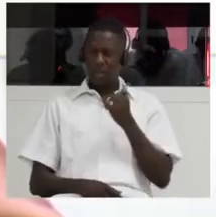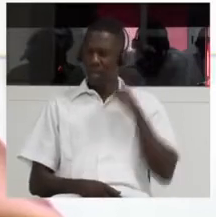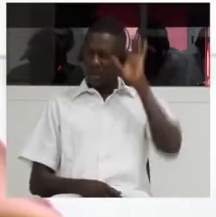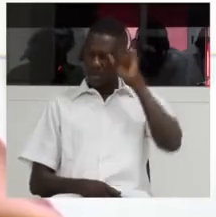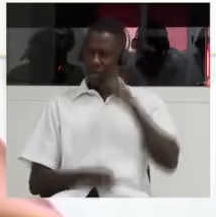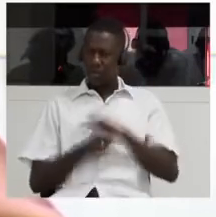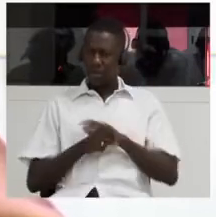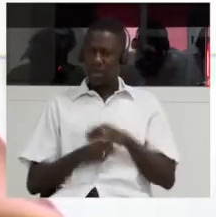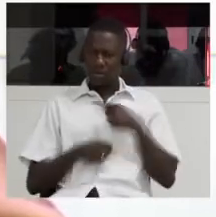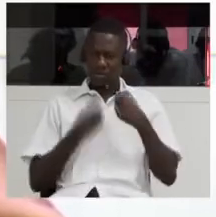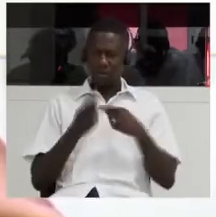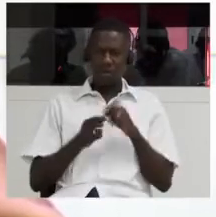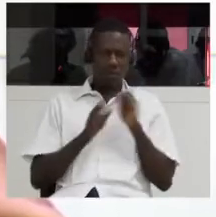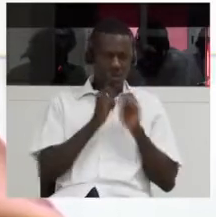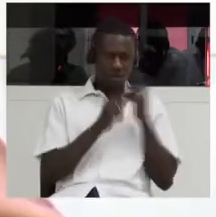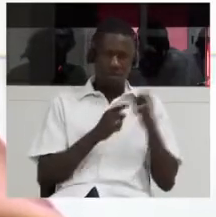were circulating.